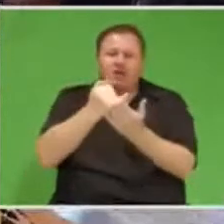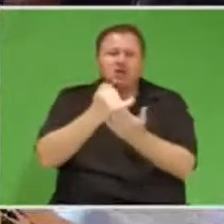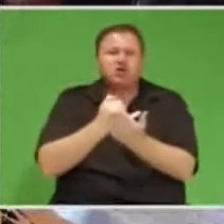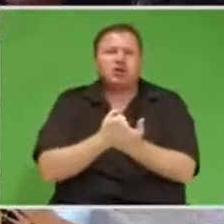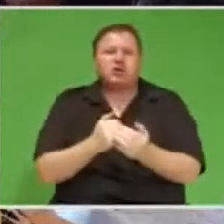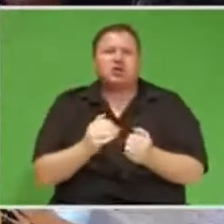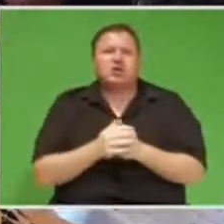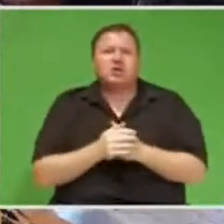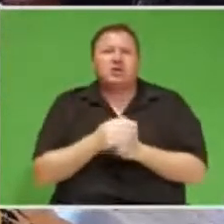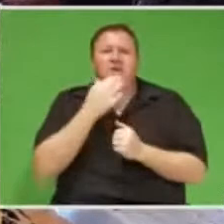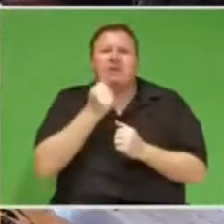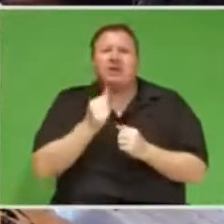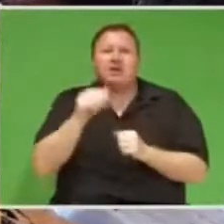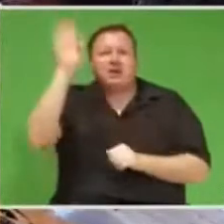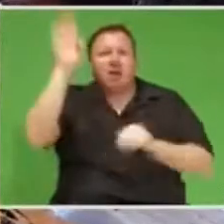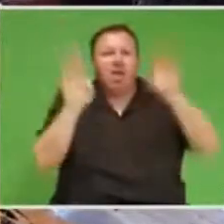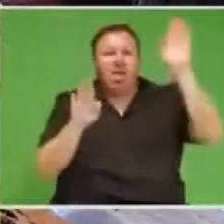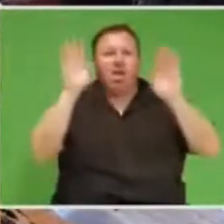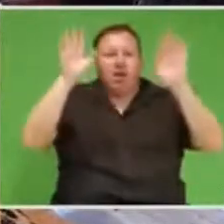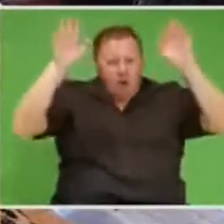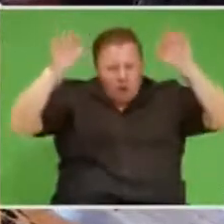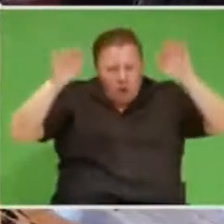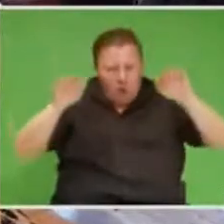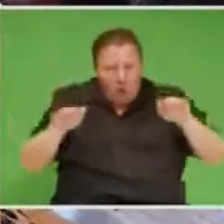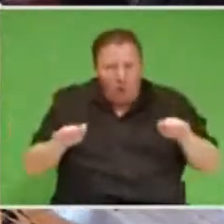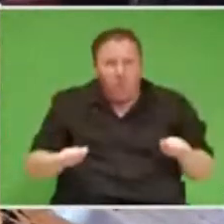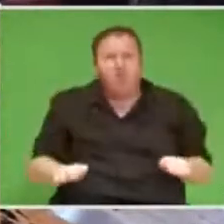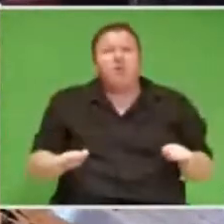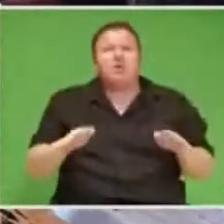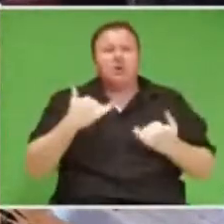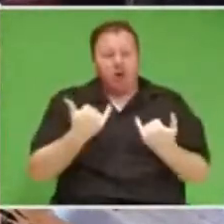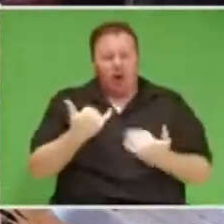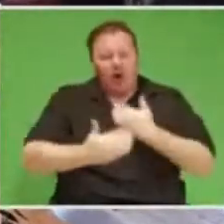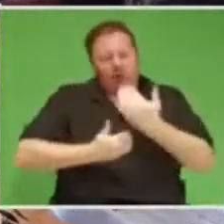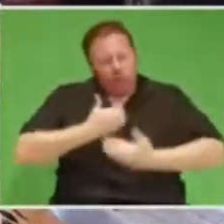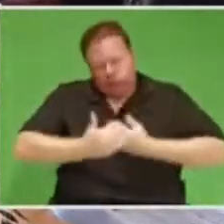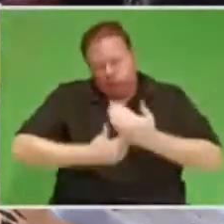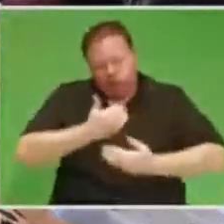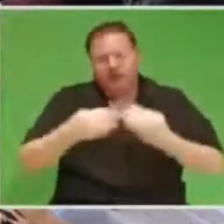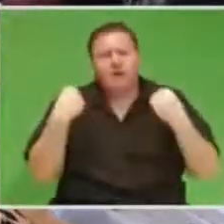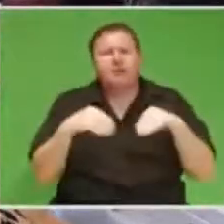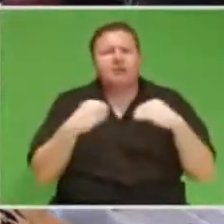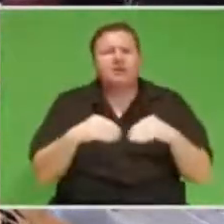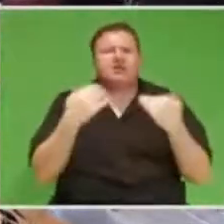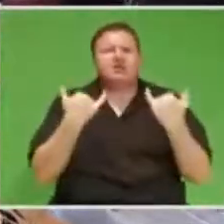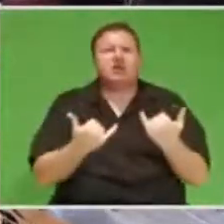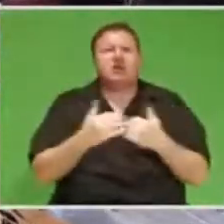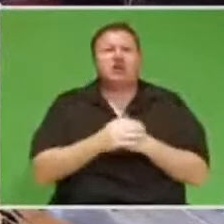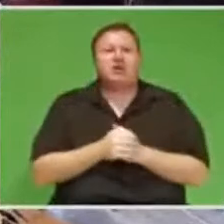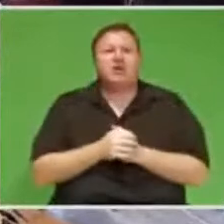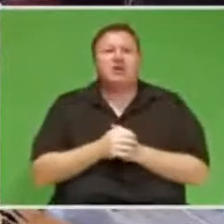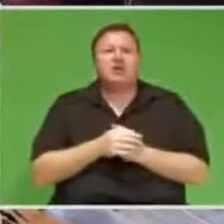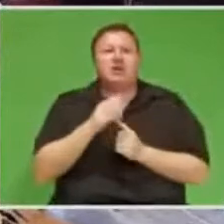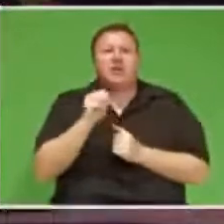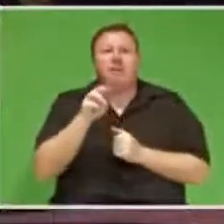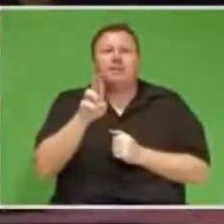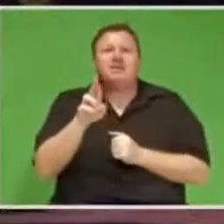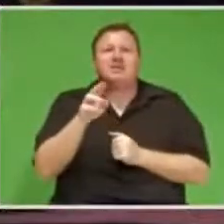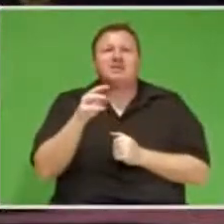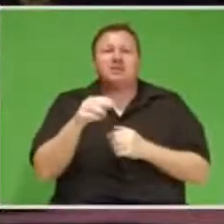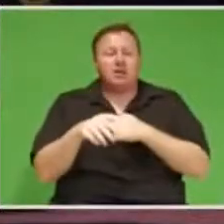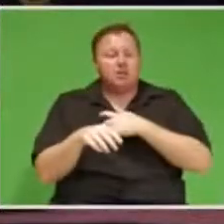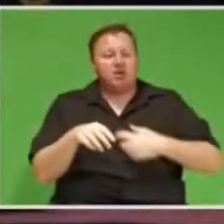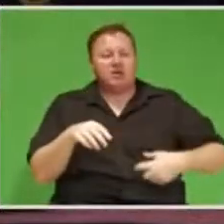please lower your hands? We are now proceeding with the business of the day. Mr. President, you